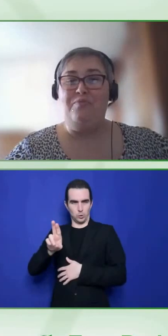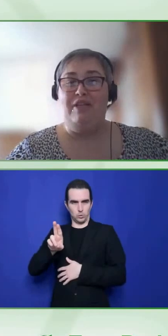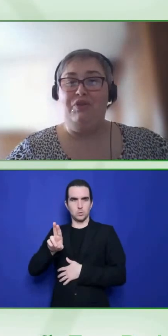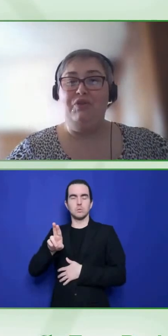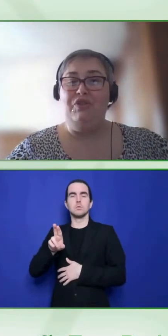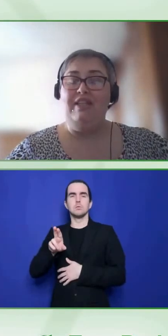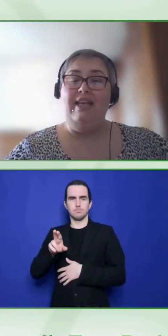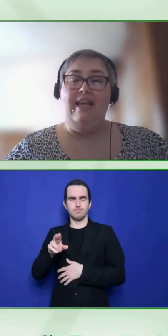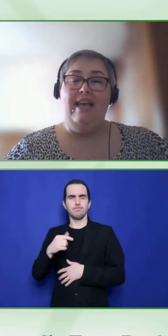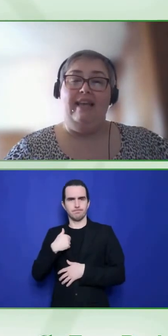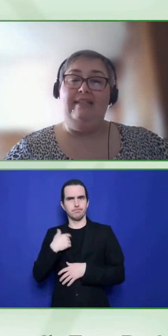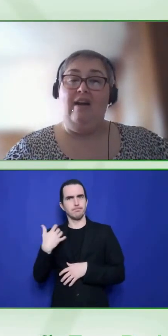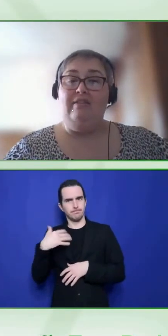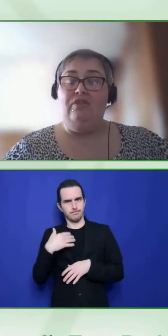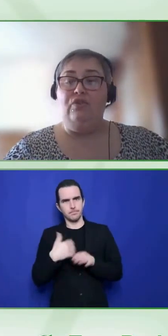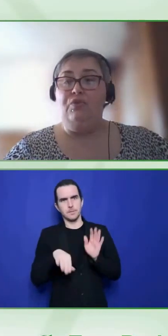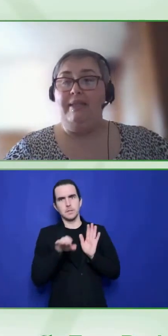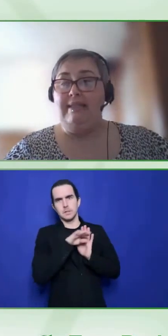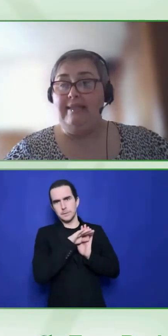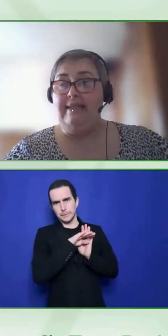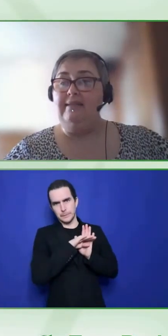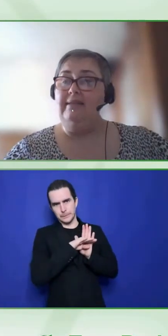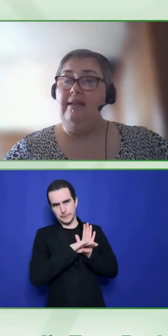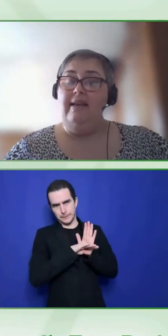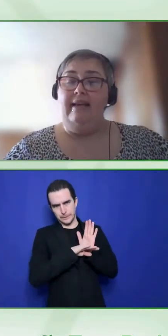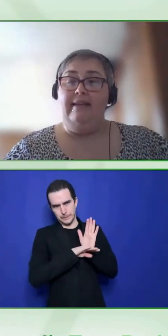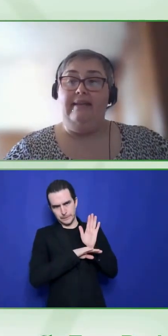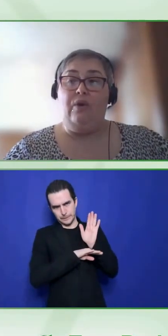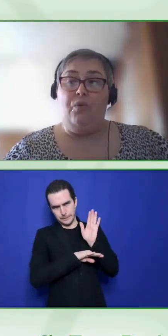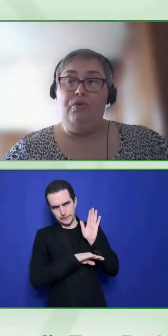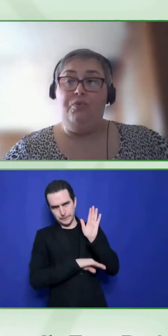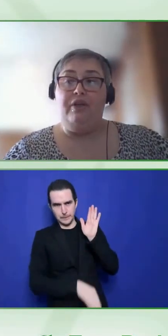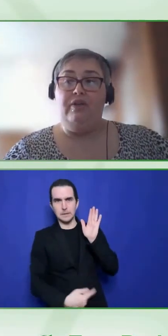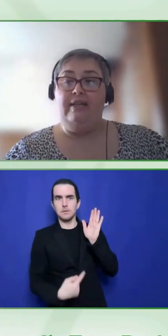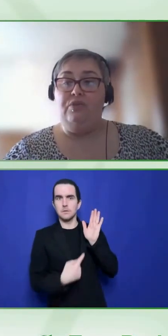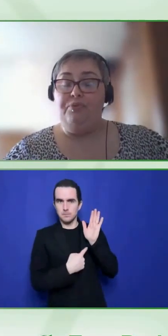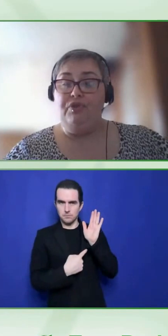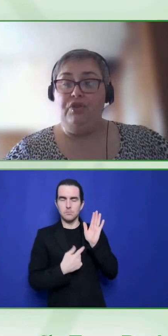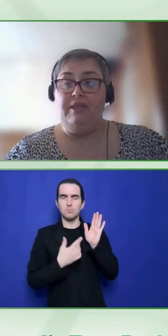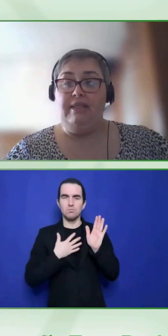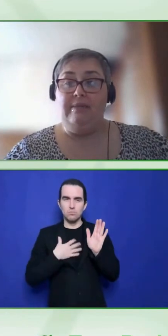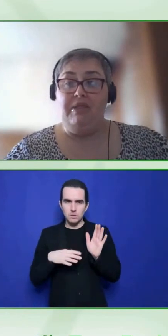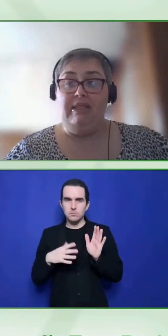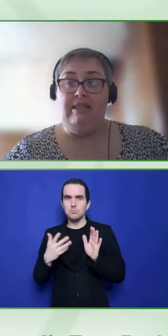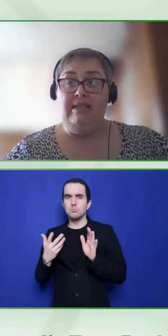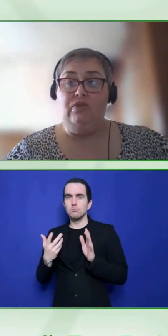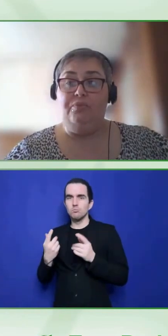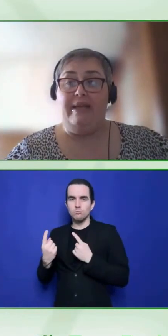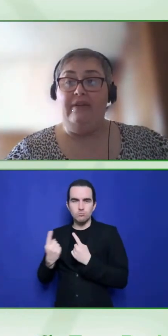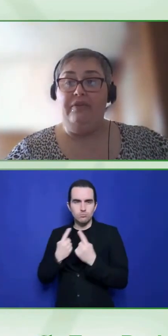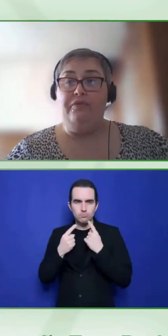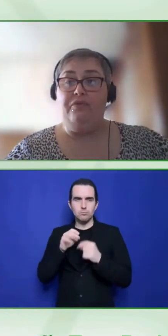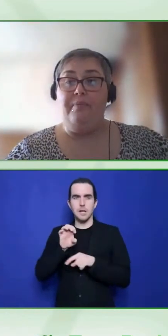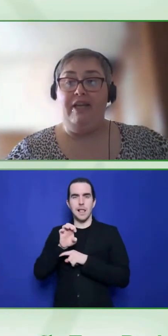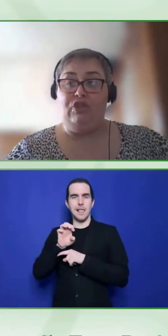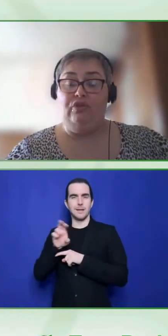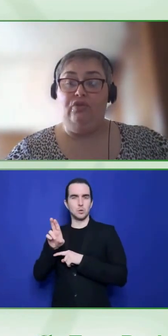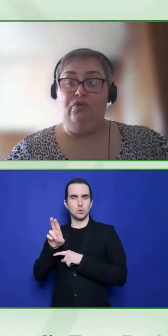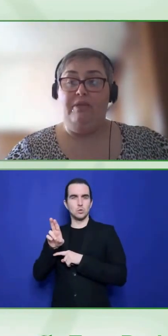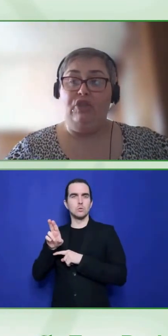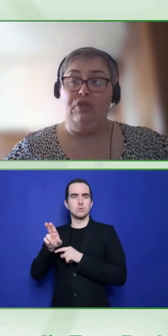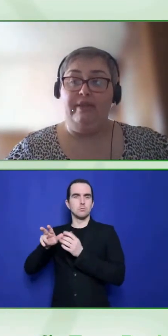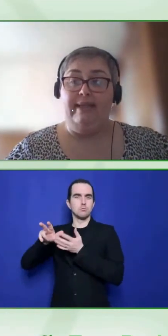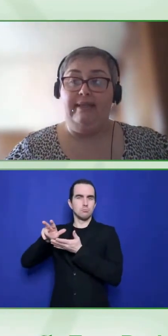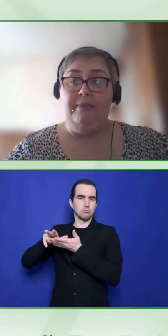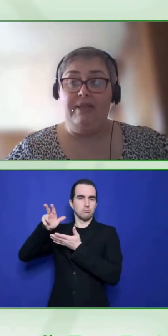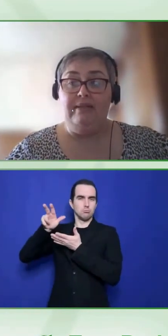of the European Union, and the Article 26, and I quote, recognize the person with disability to benefit from